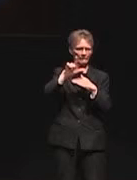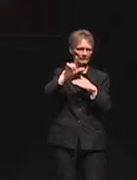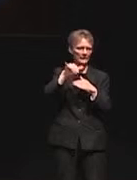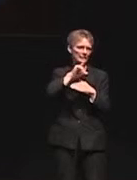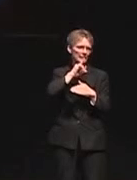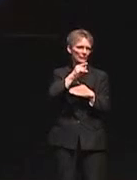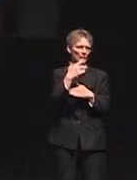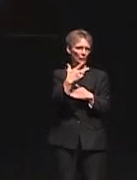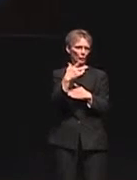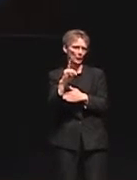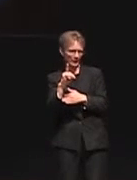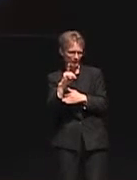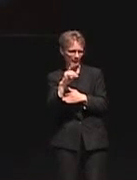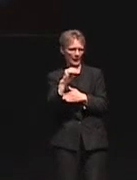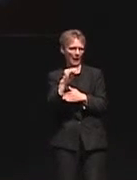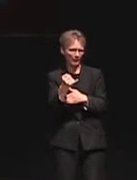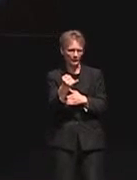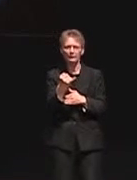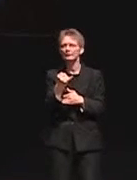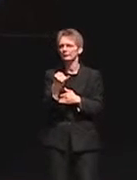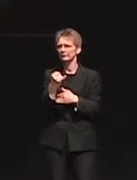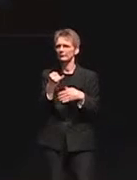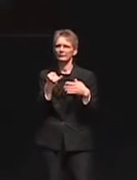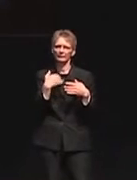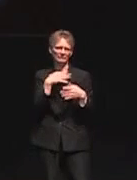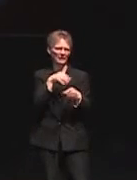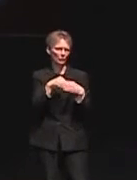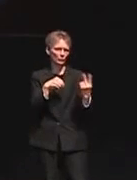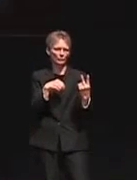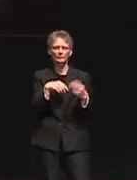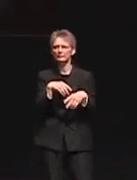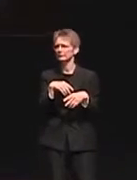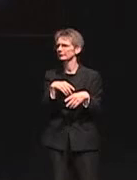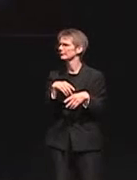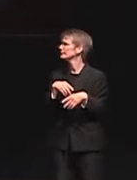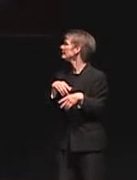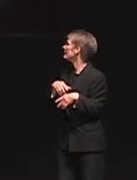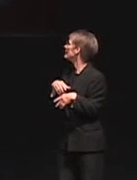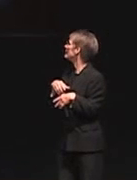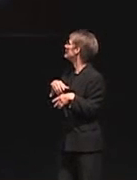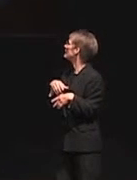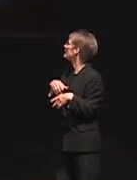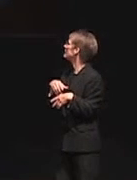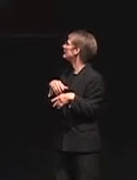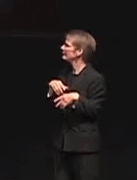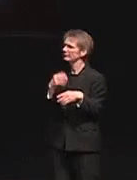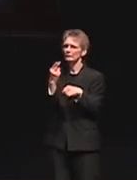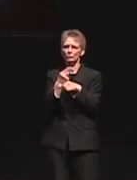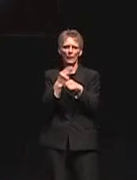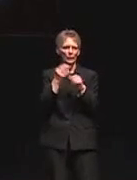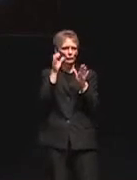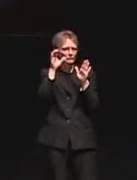actually a 3-dimensional object, 2 3-dimensional objects. So with this series of the 6 by 6, I use photographs,